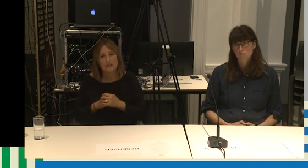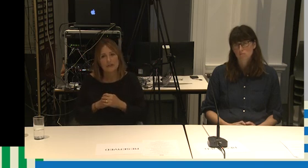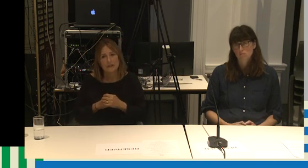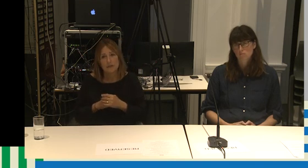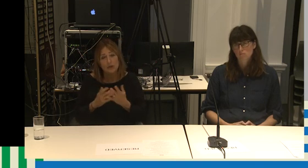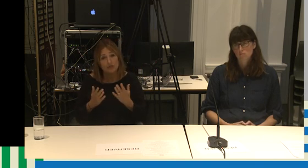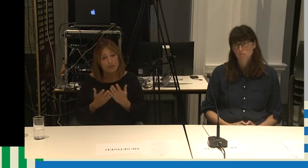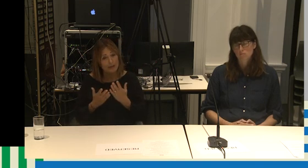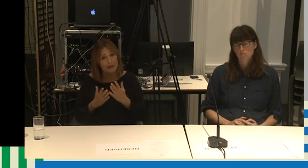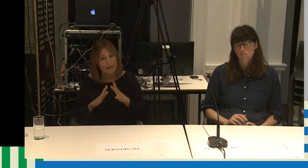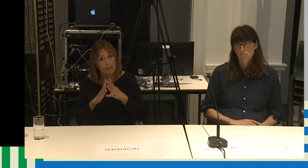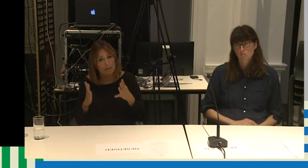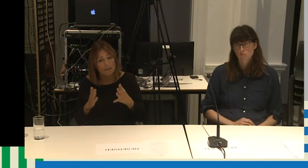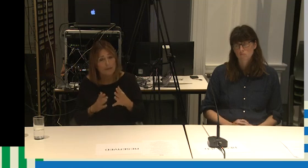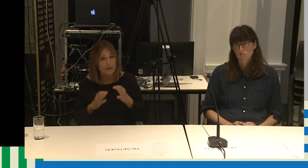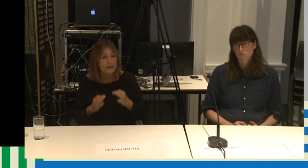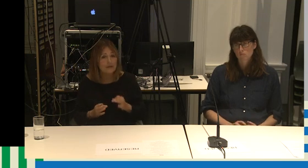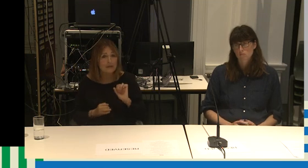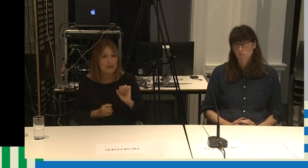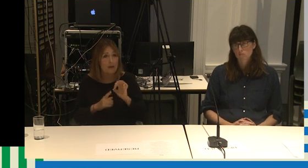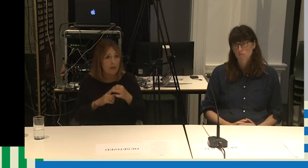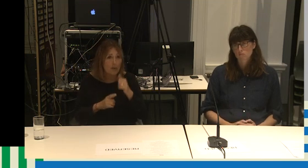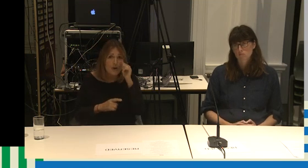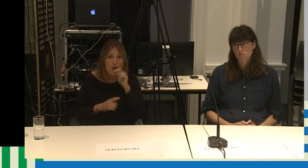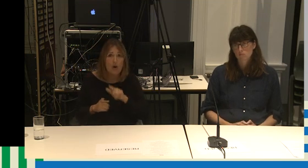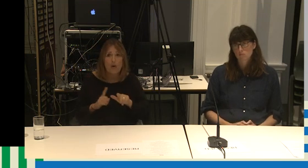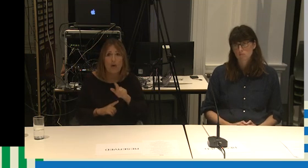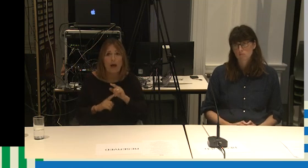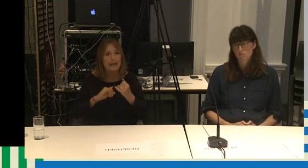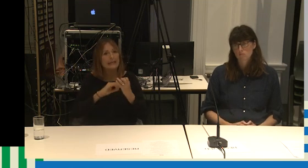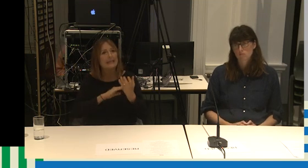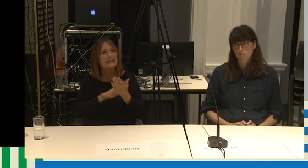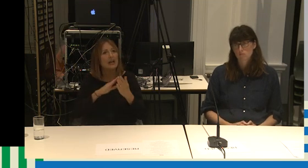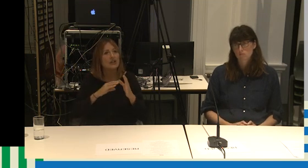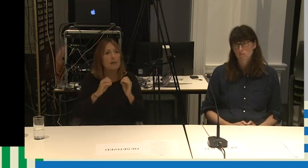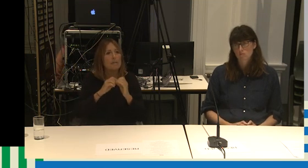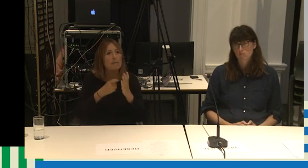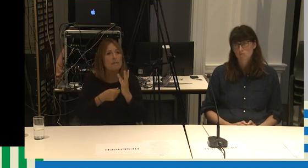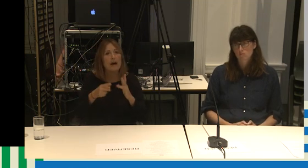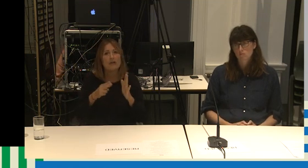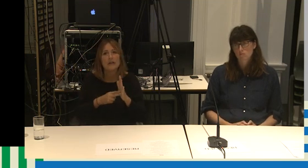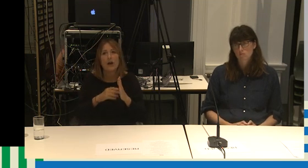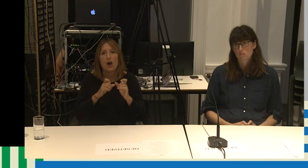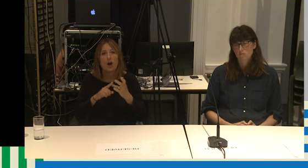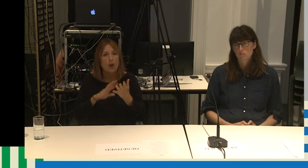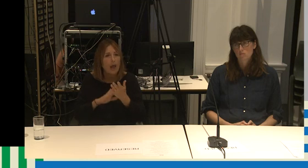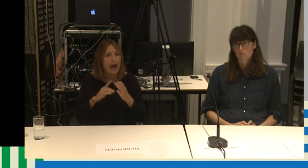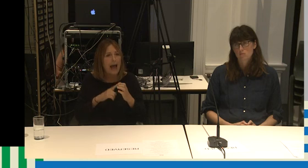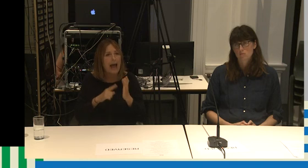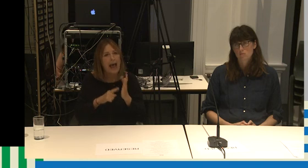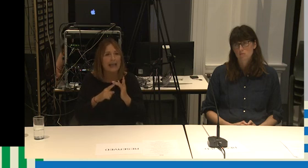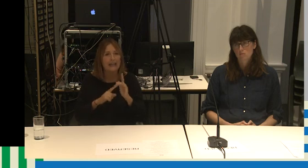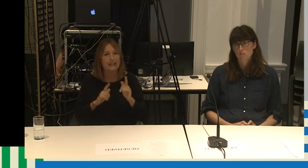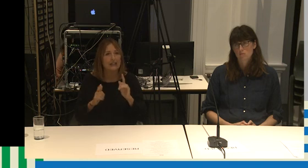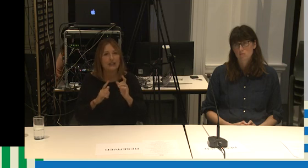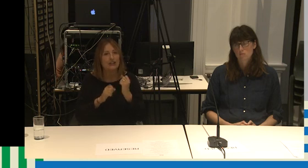Just quite a serious point to make. I mean, I guess you all know about Sacha Baron Cohen's work, his allergy and Barat and all of that sort of